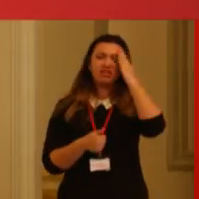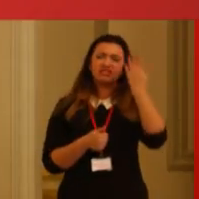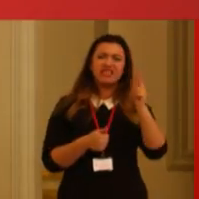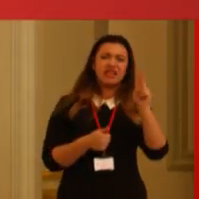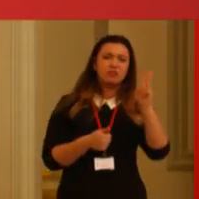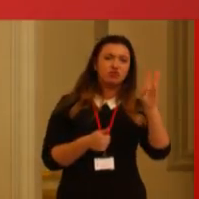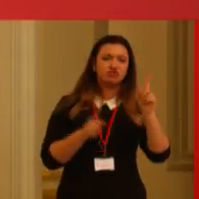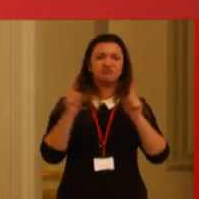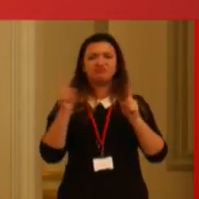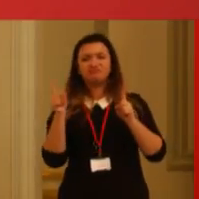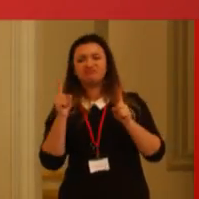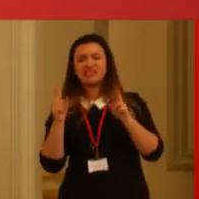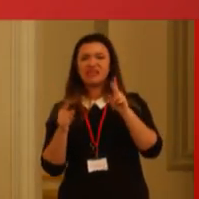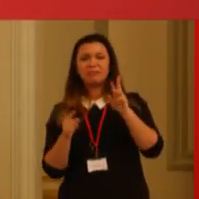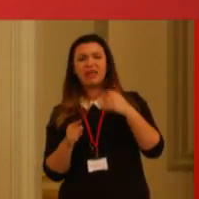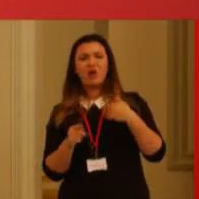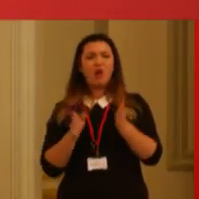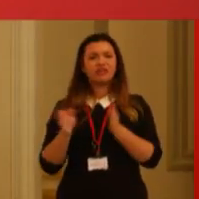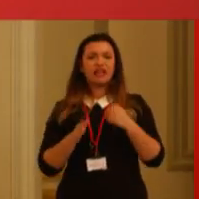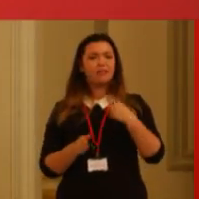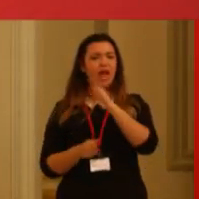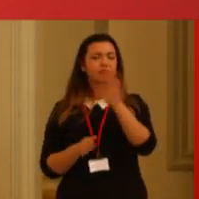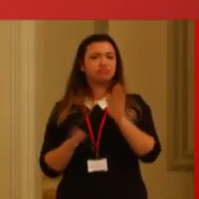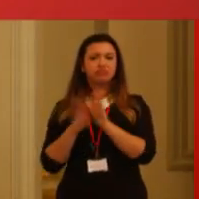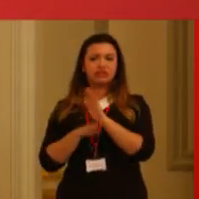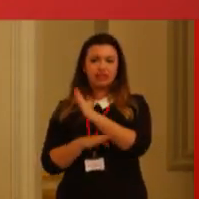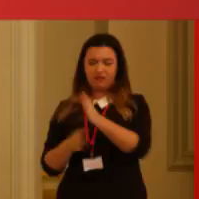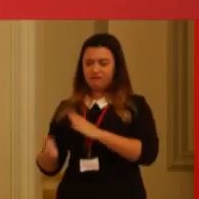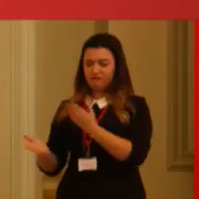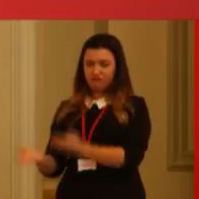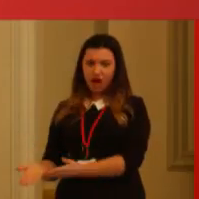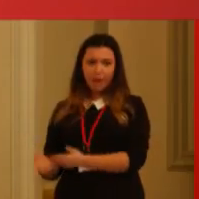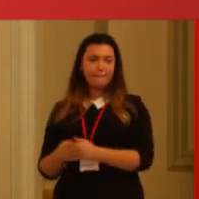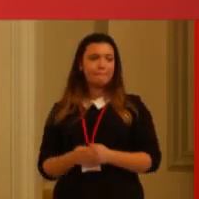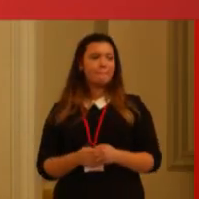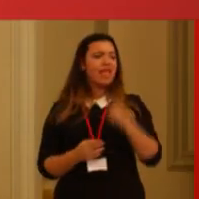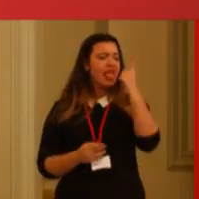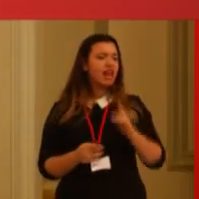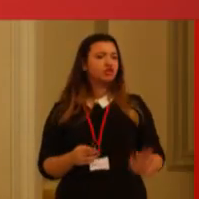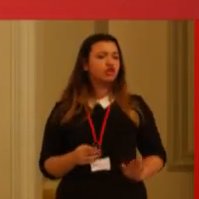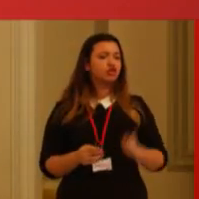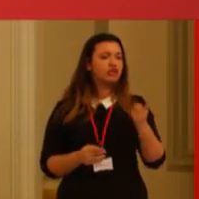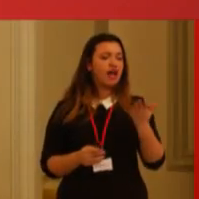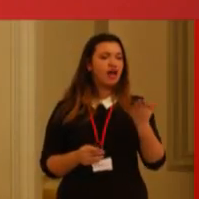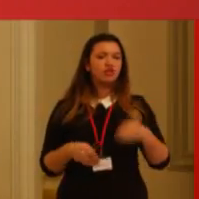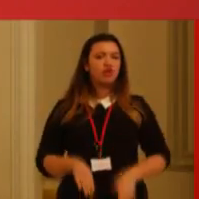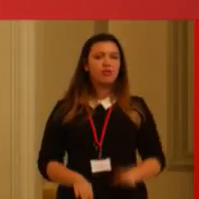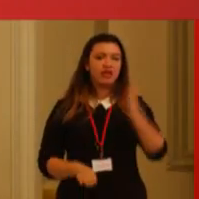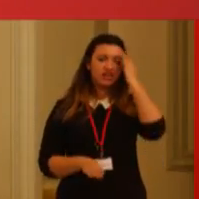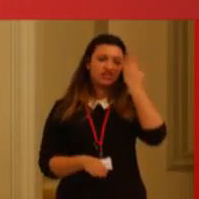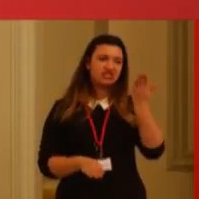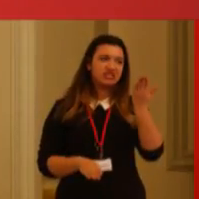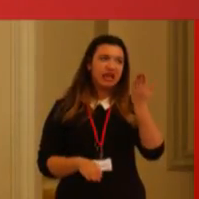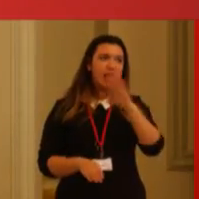not just matrimony, but also motherhood. Like 23, some suggest, is the average age for marriage, and then it's